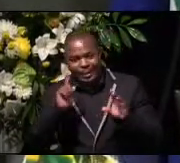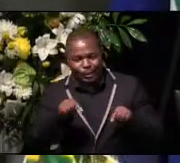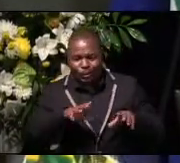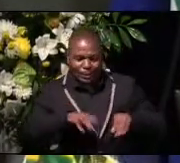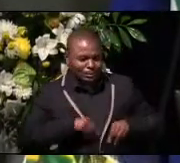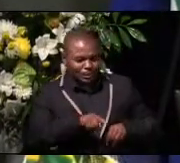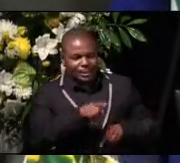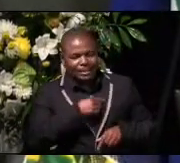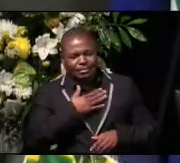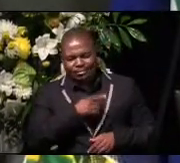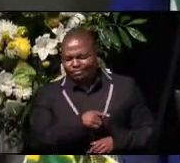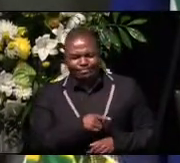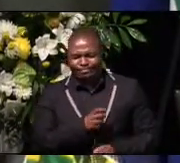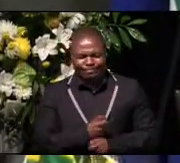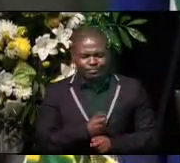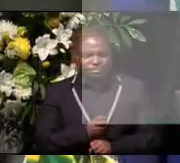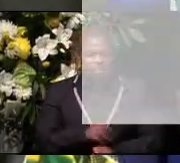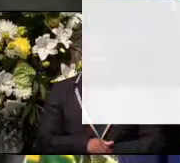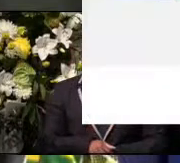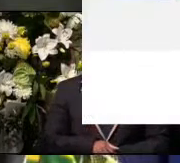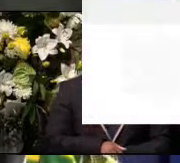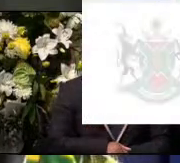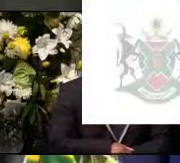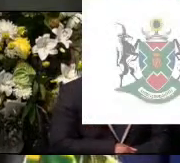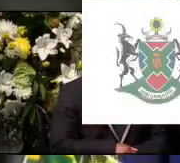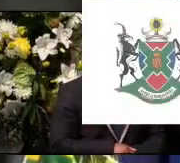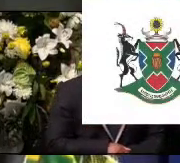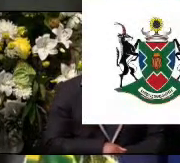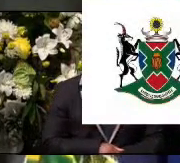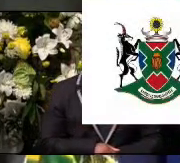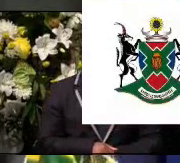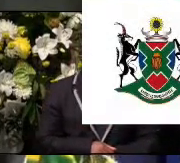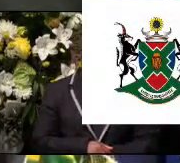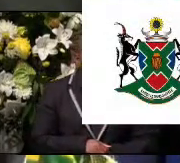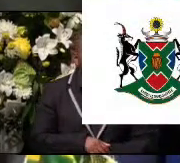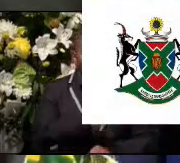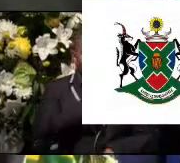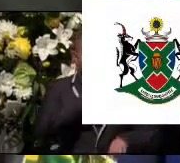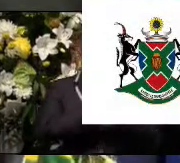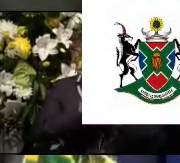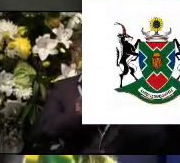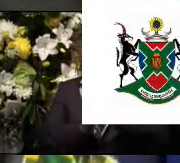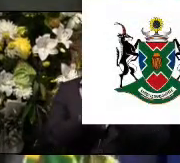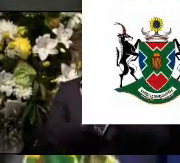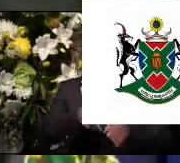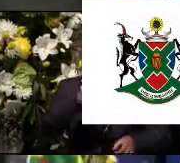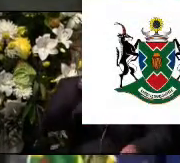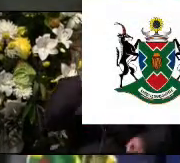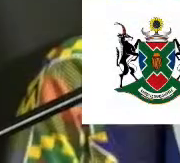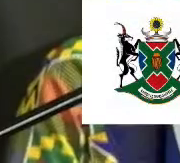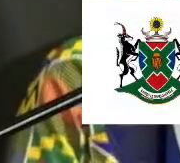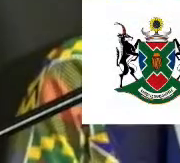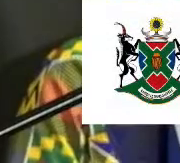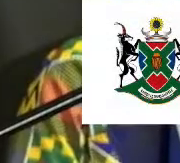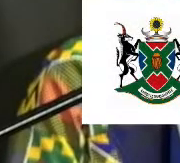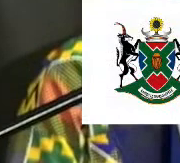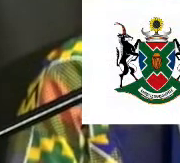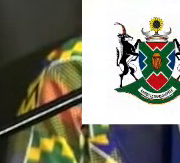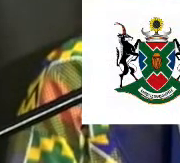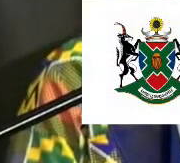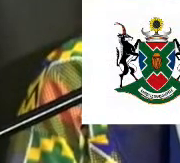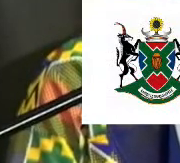but there's that we are actually going through another political transition where the political transition